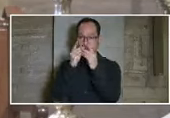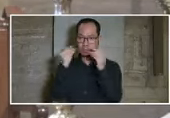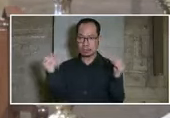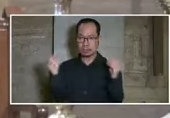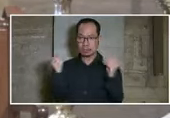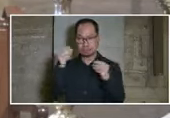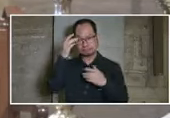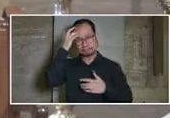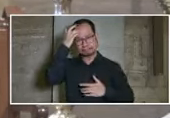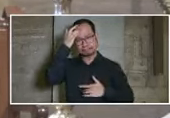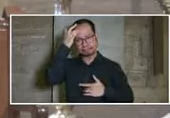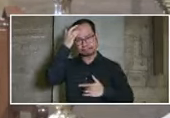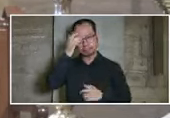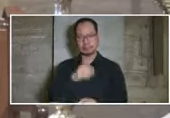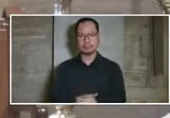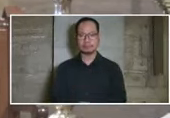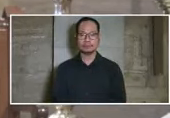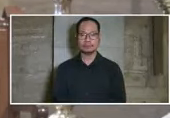your affliction."